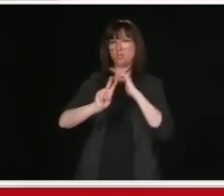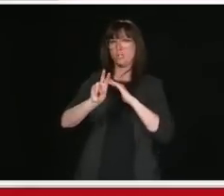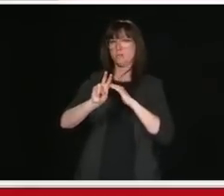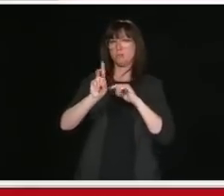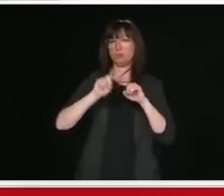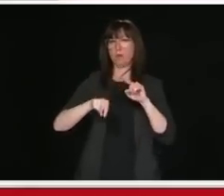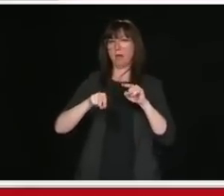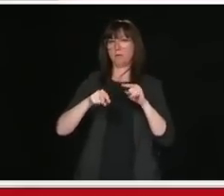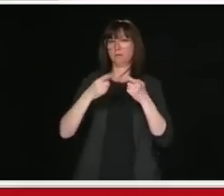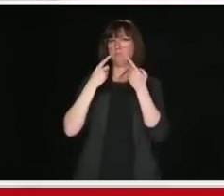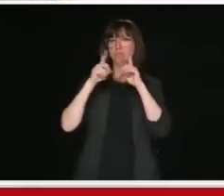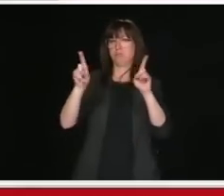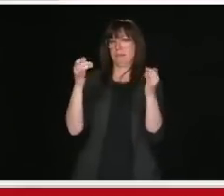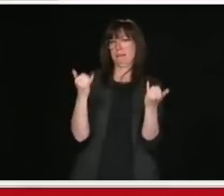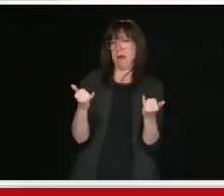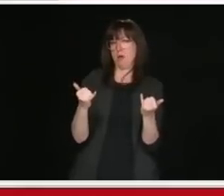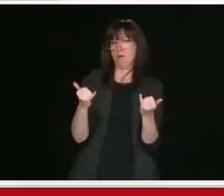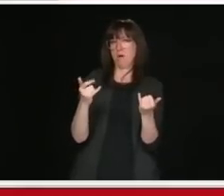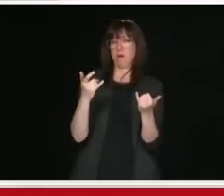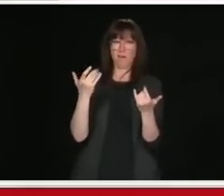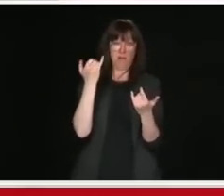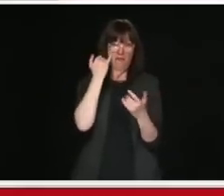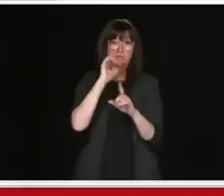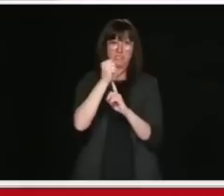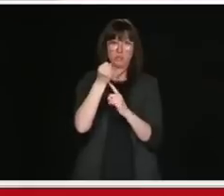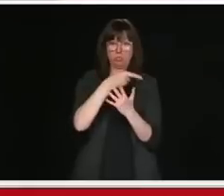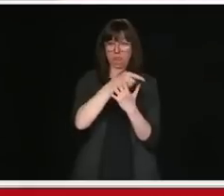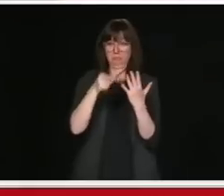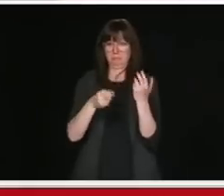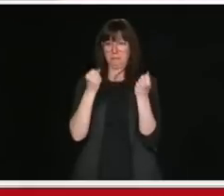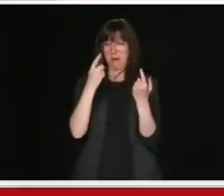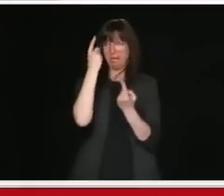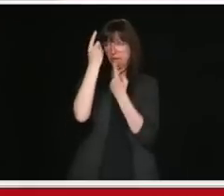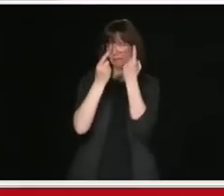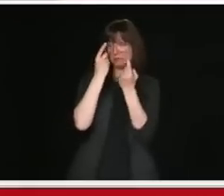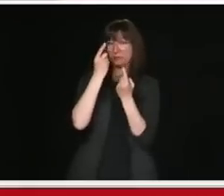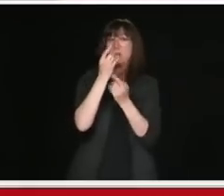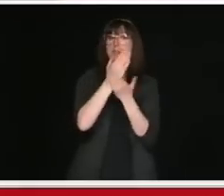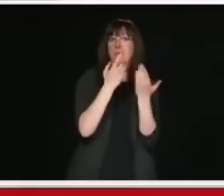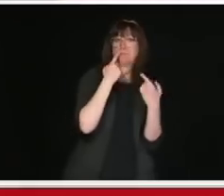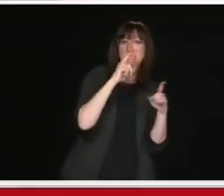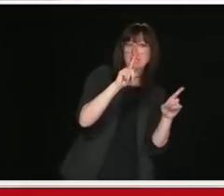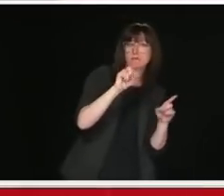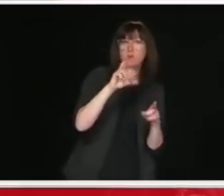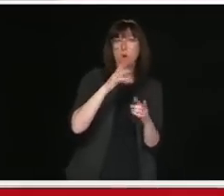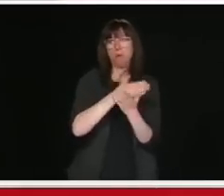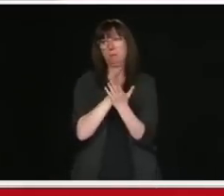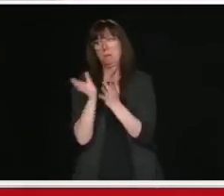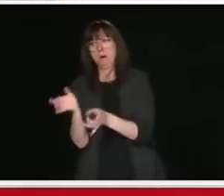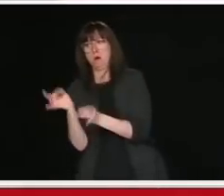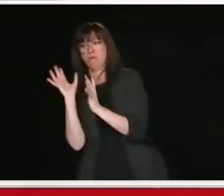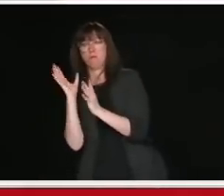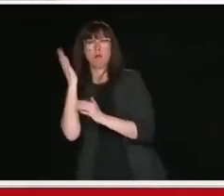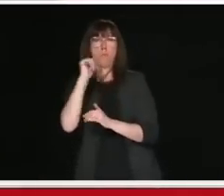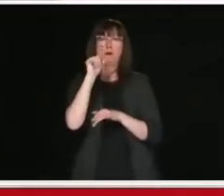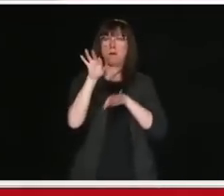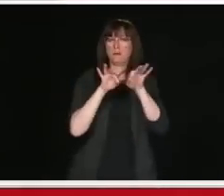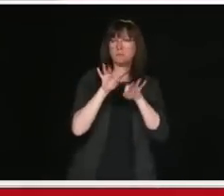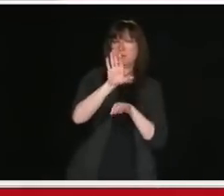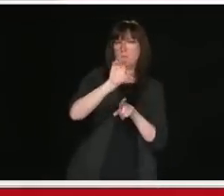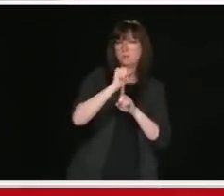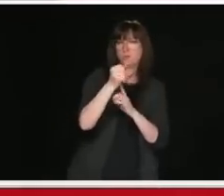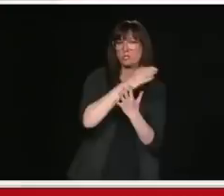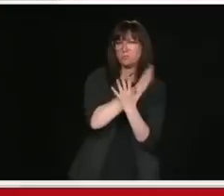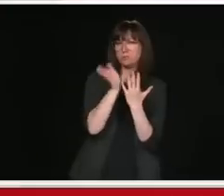talked about from you know, things working to things being fairly dire? I think people can imagine a range of scenarios